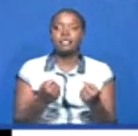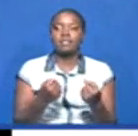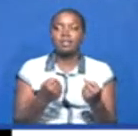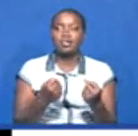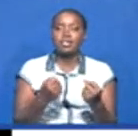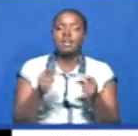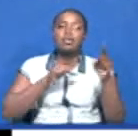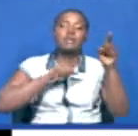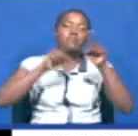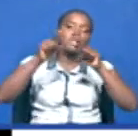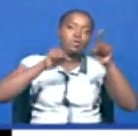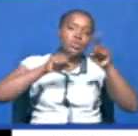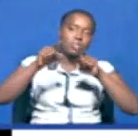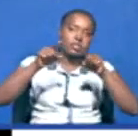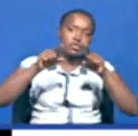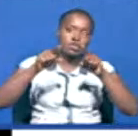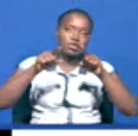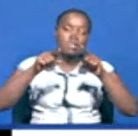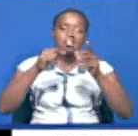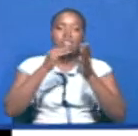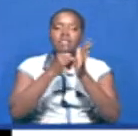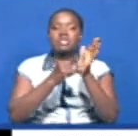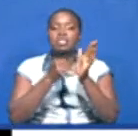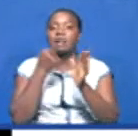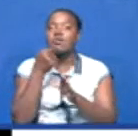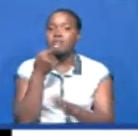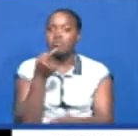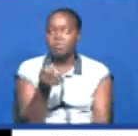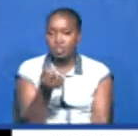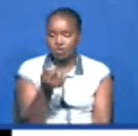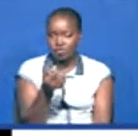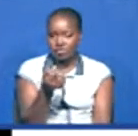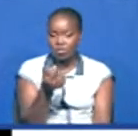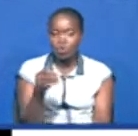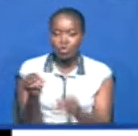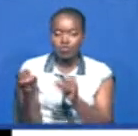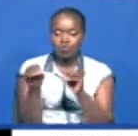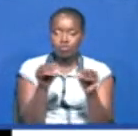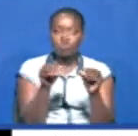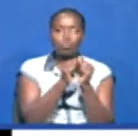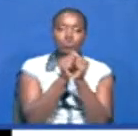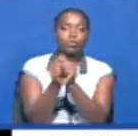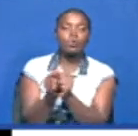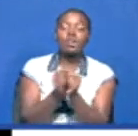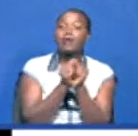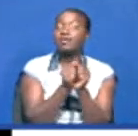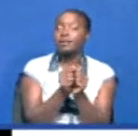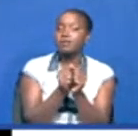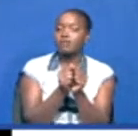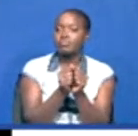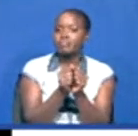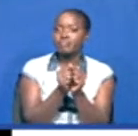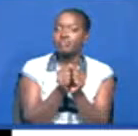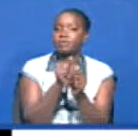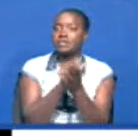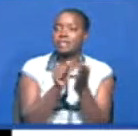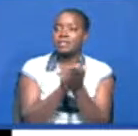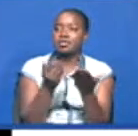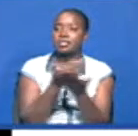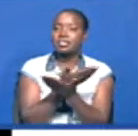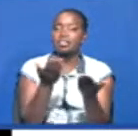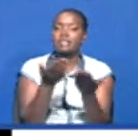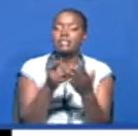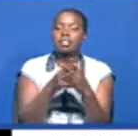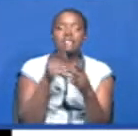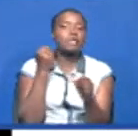immigration, just to mention a few that were put together. And these agencies hit the road